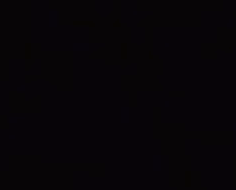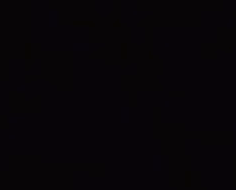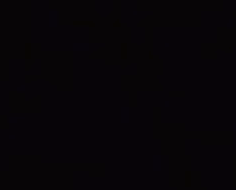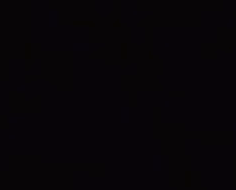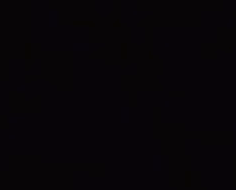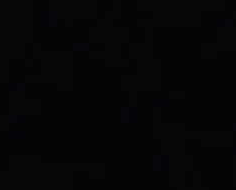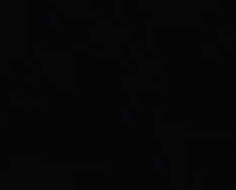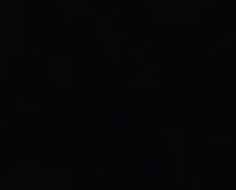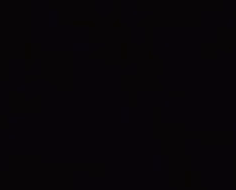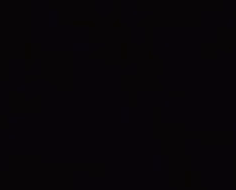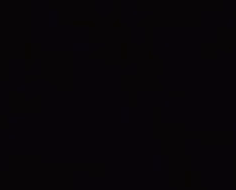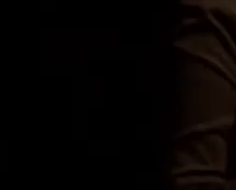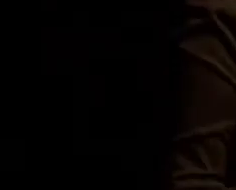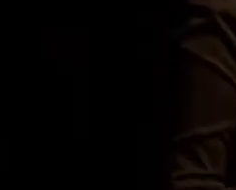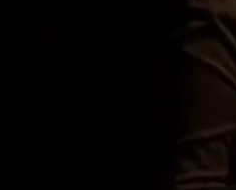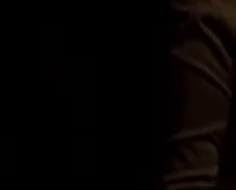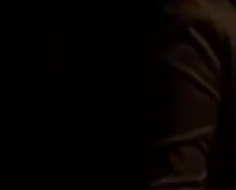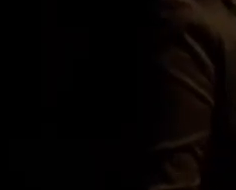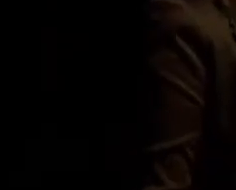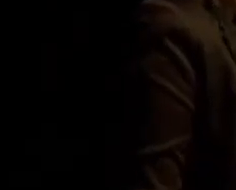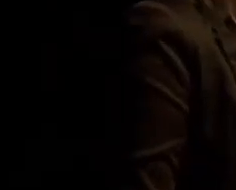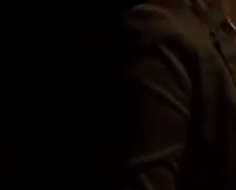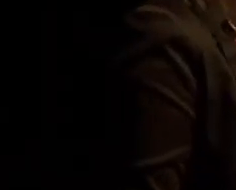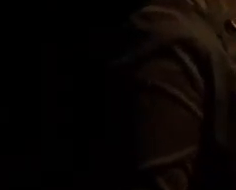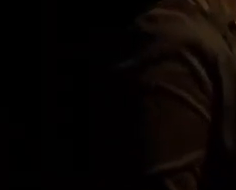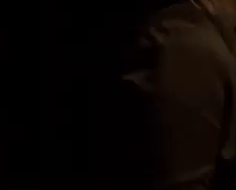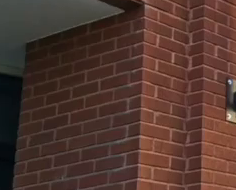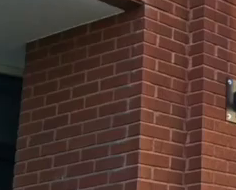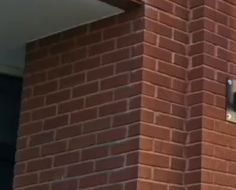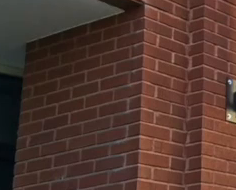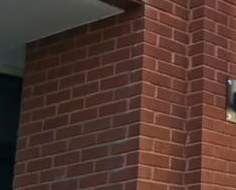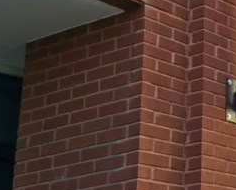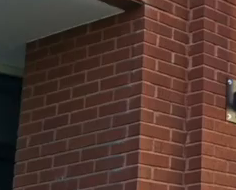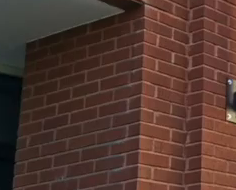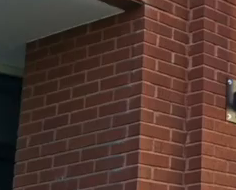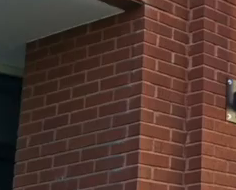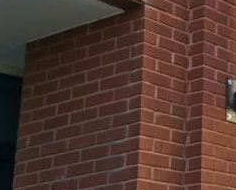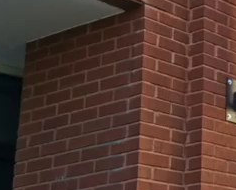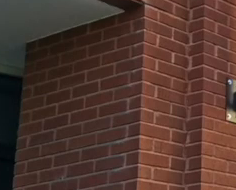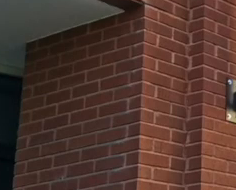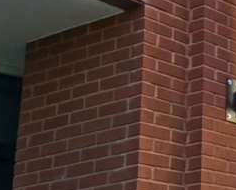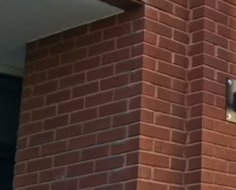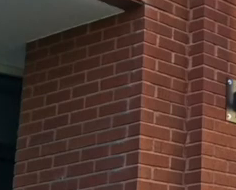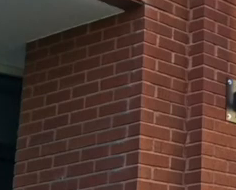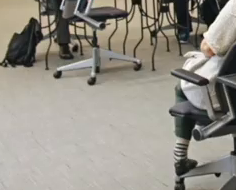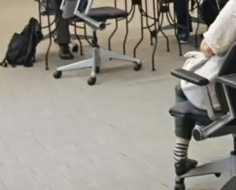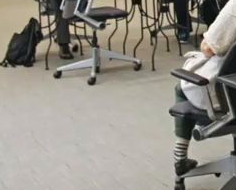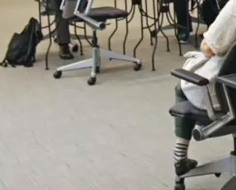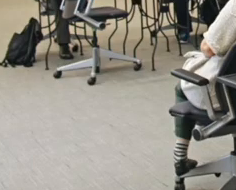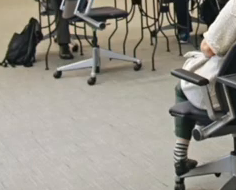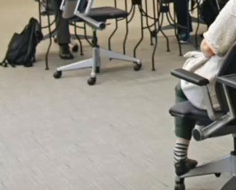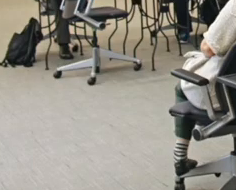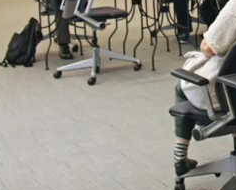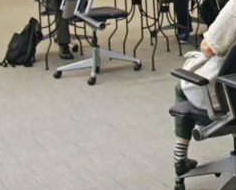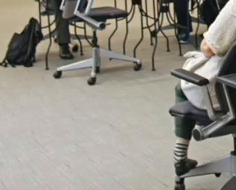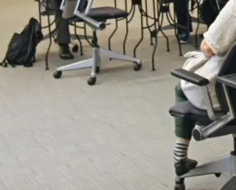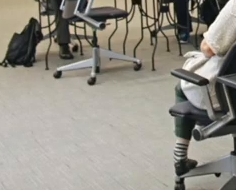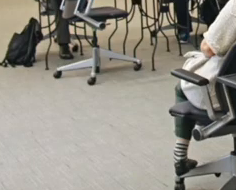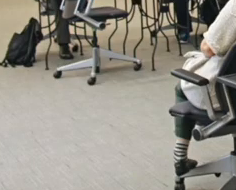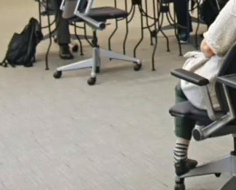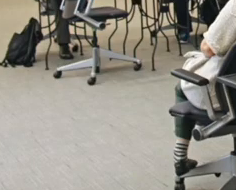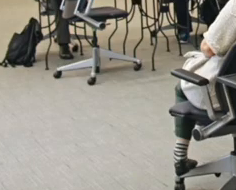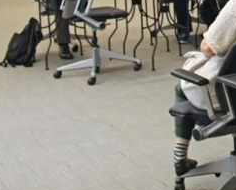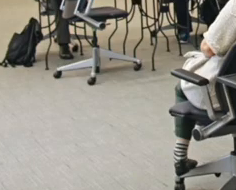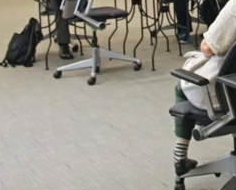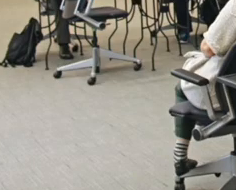Dr. Leslie Jensen-Inman, co-CEO of Center, a new design school in Chattanooga, Tennessee, to develop